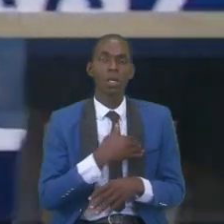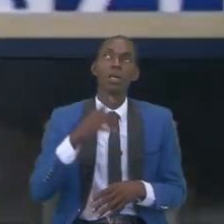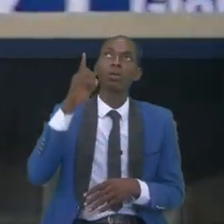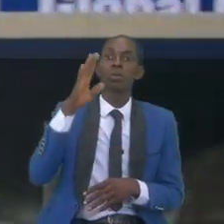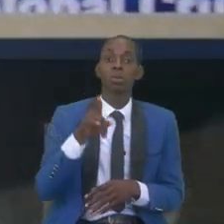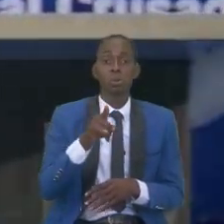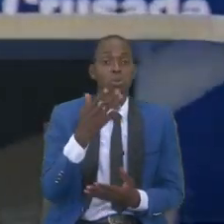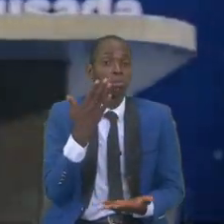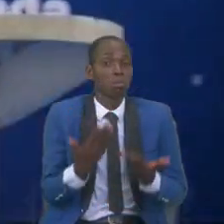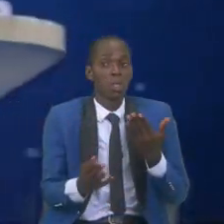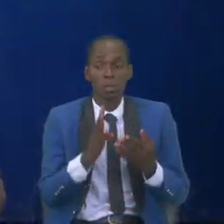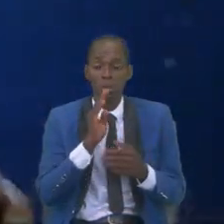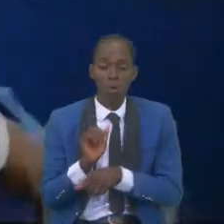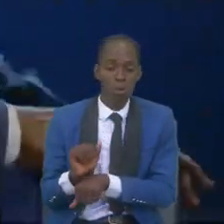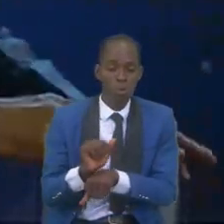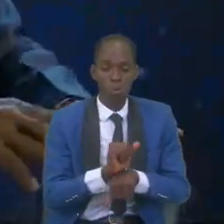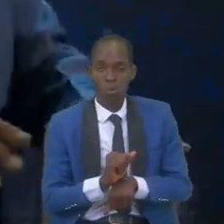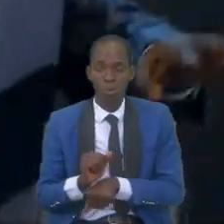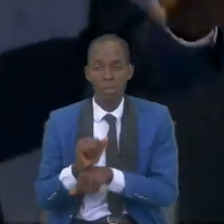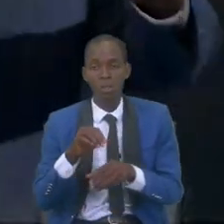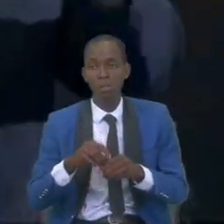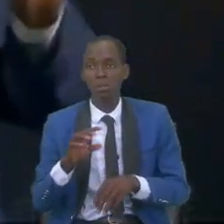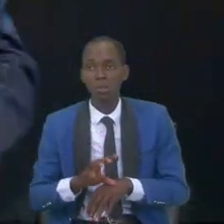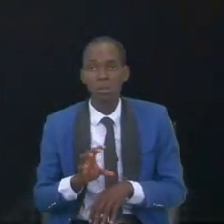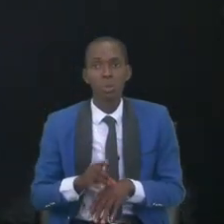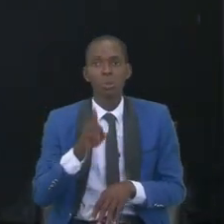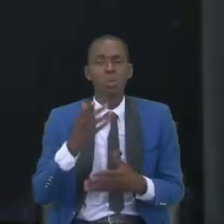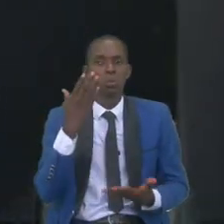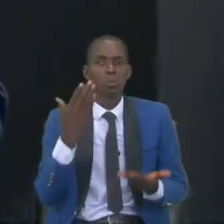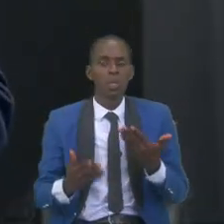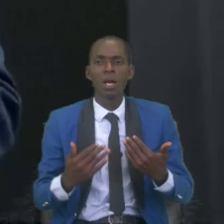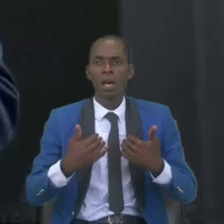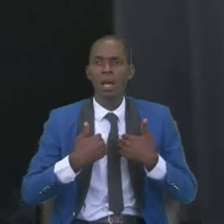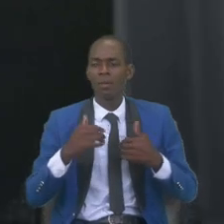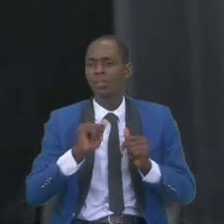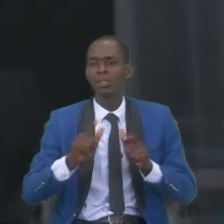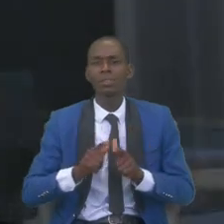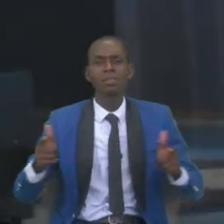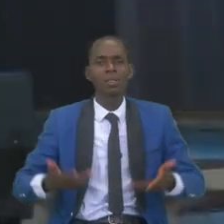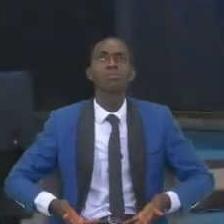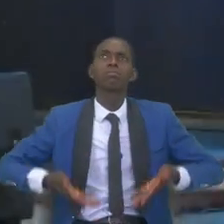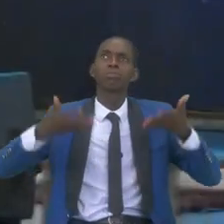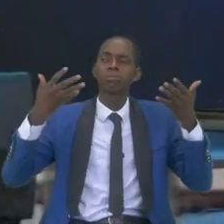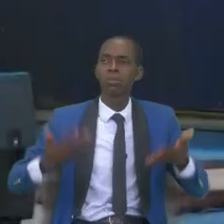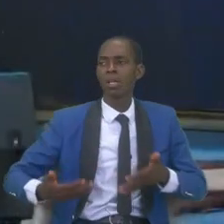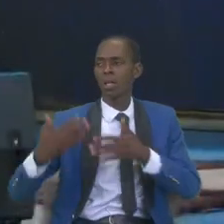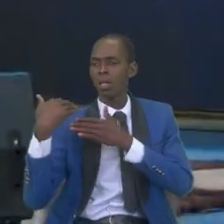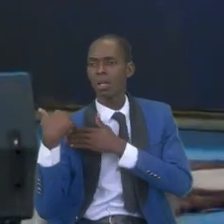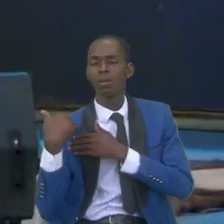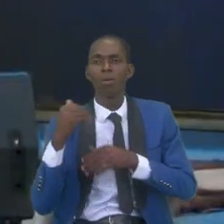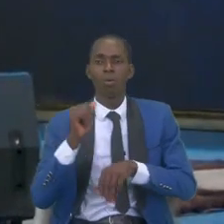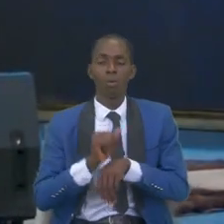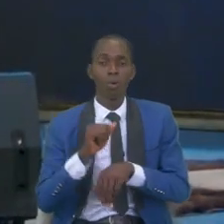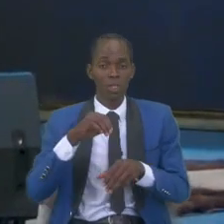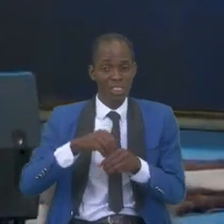walking with head and shoulder, might be bearing a great load of work in the ministry, in the church. If